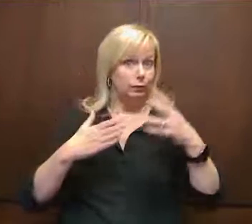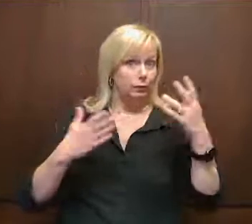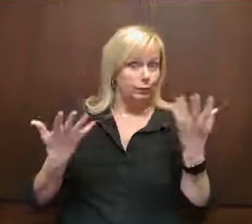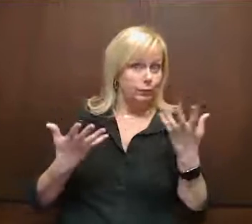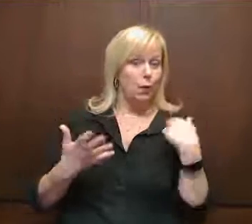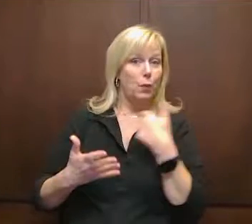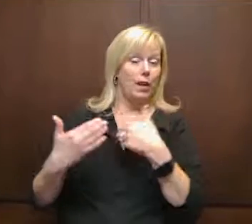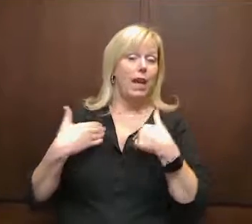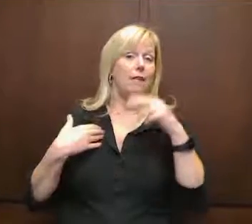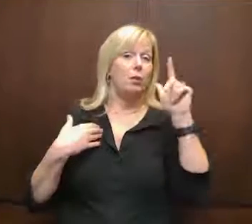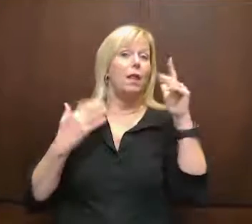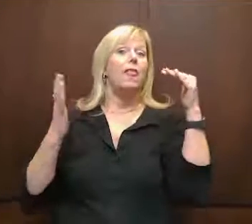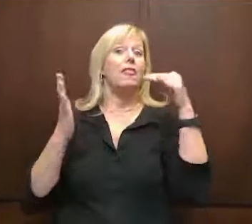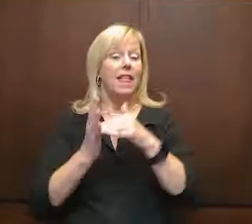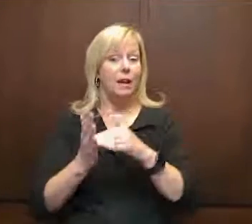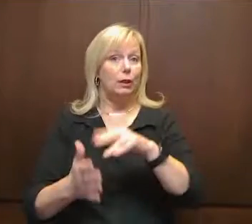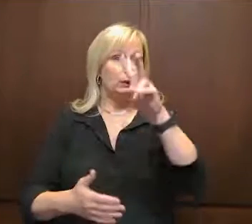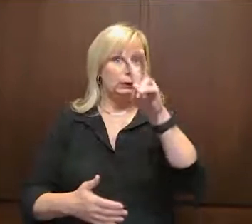received